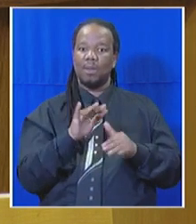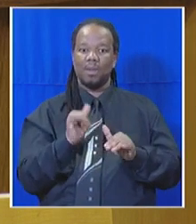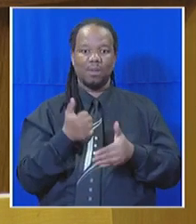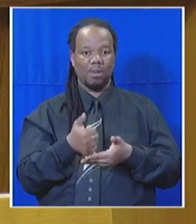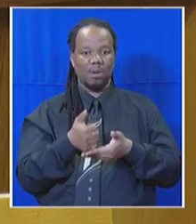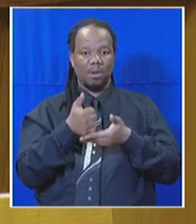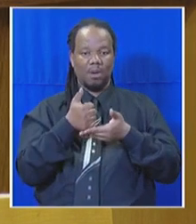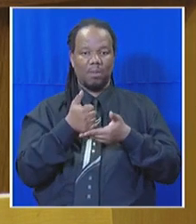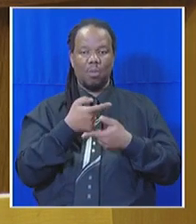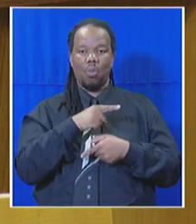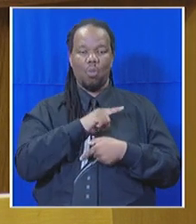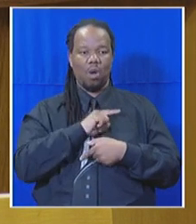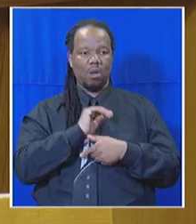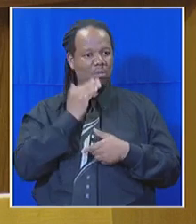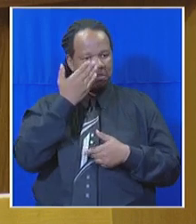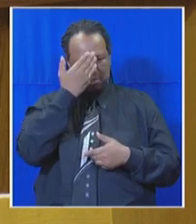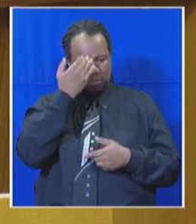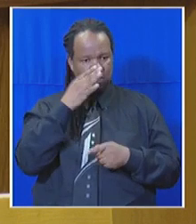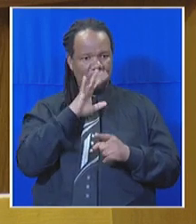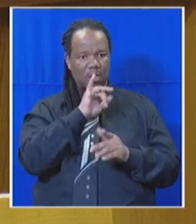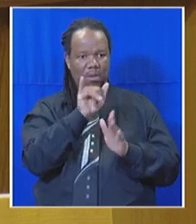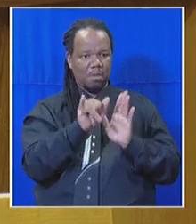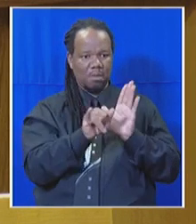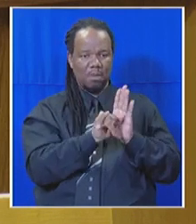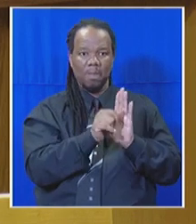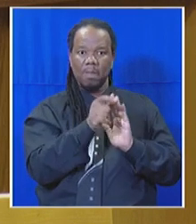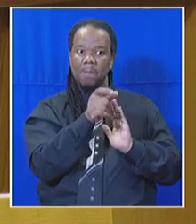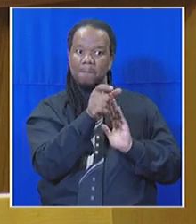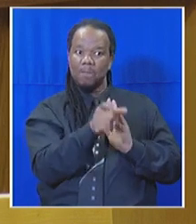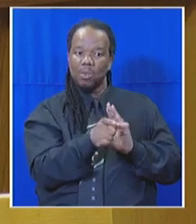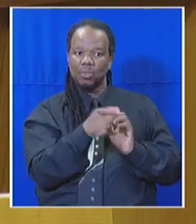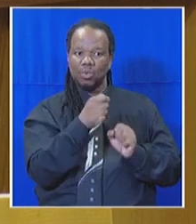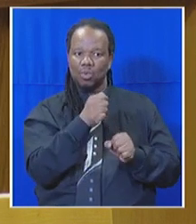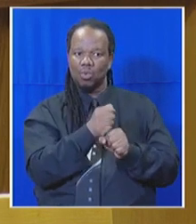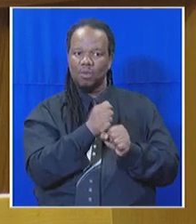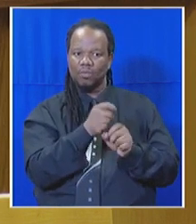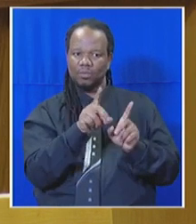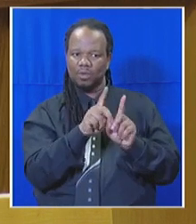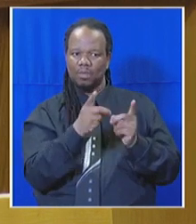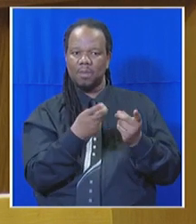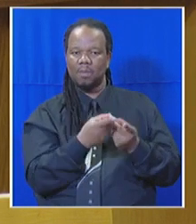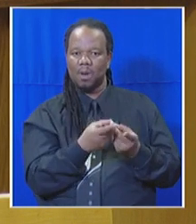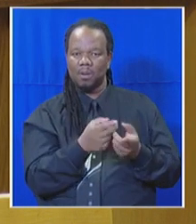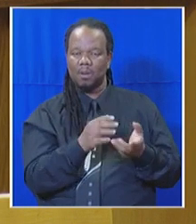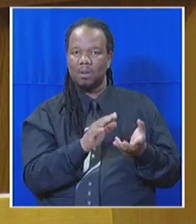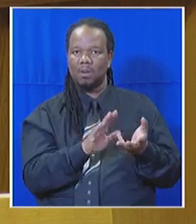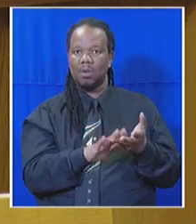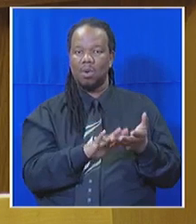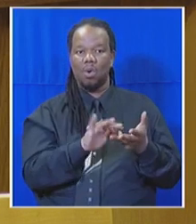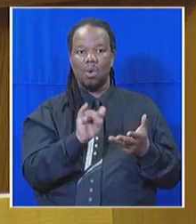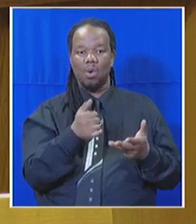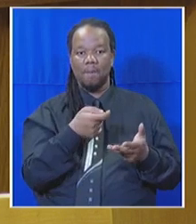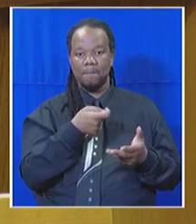could not be ascertained that he was in fact an employee of the department and have a valid medical